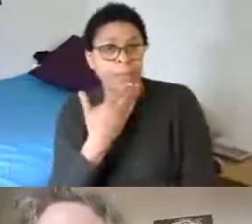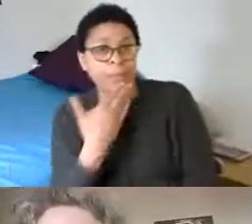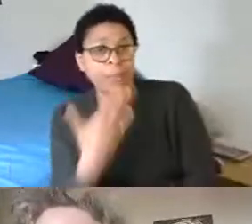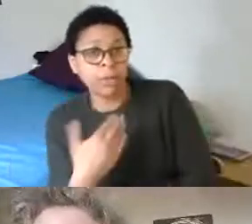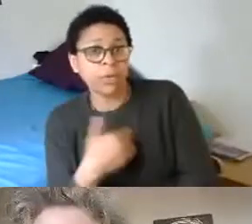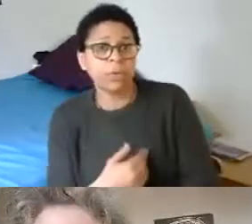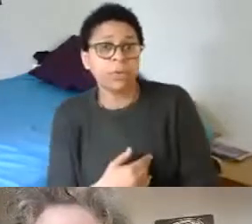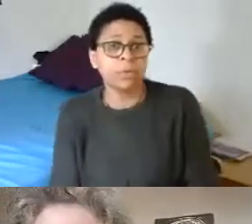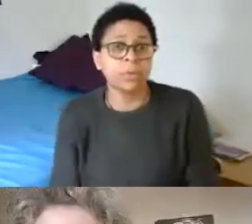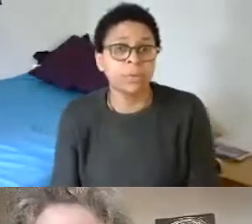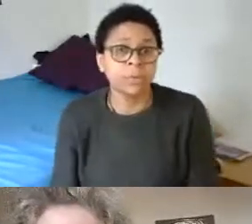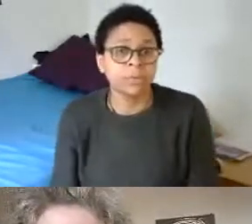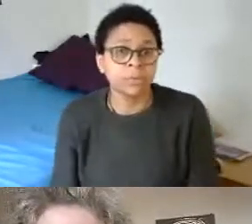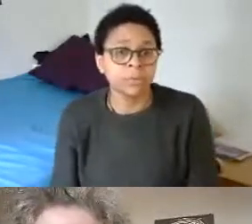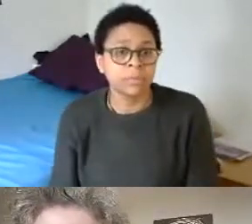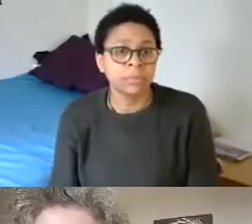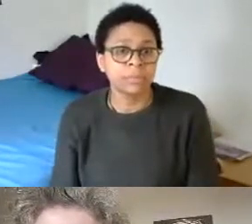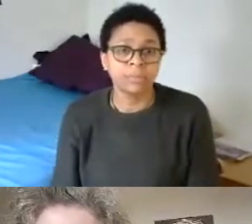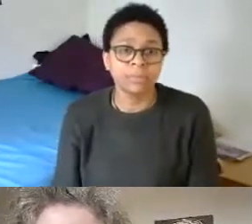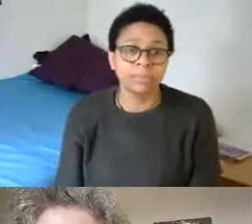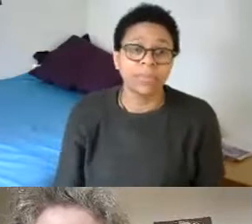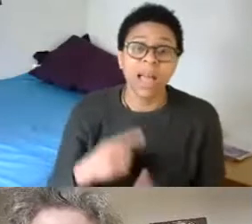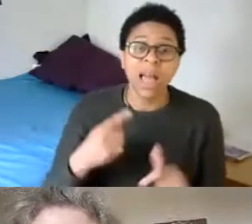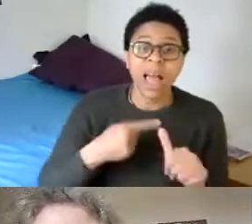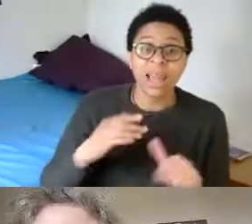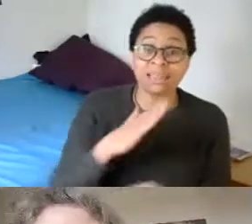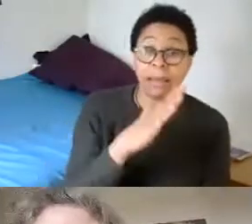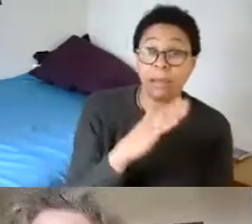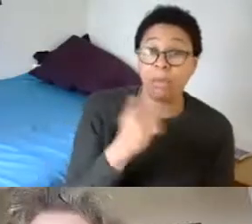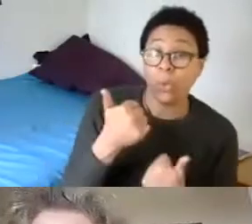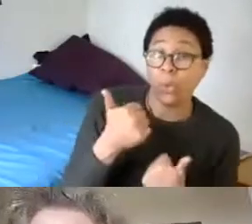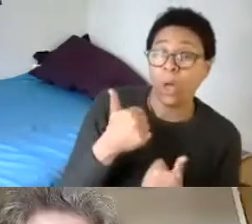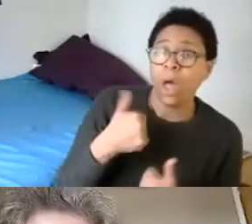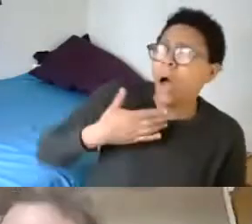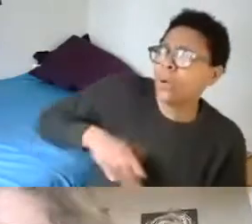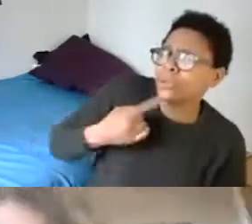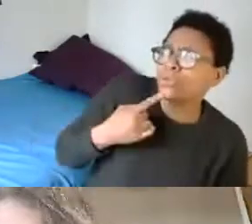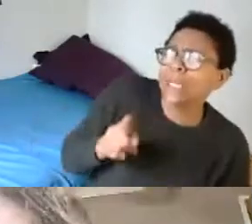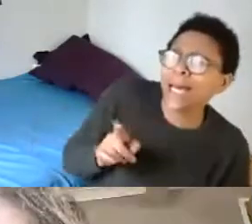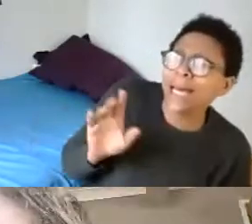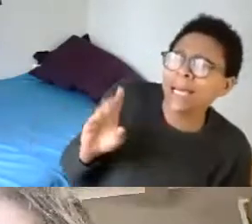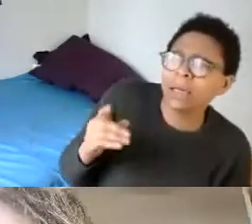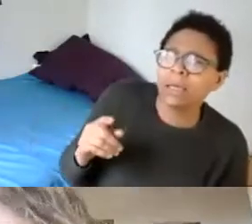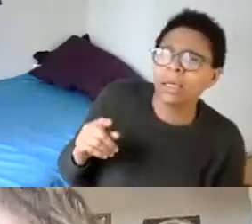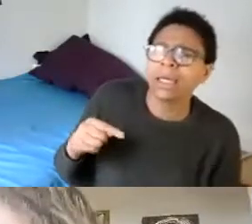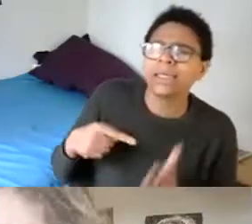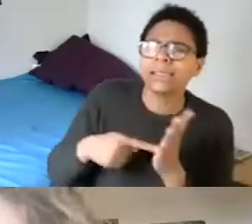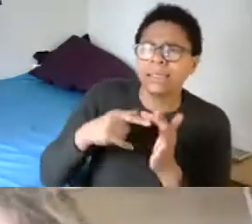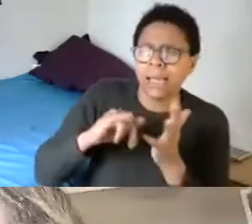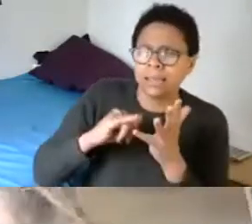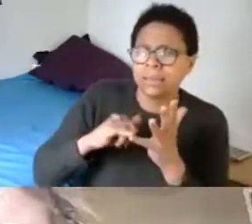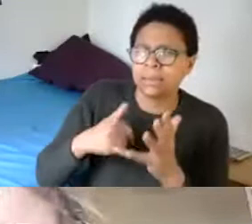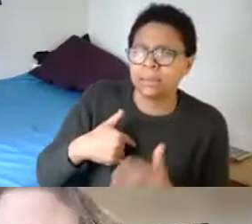much. Thank you. That's very kind. I was going to say to you, I've